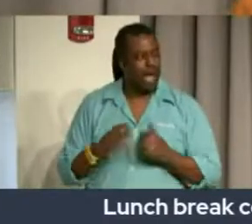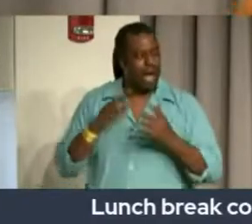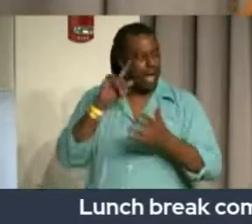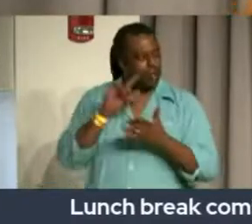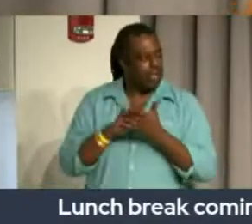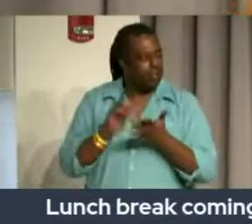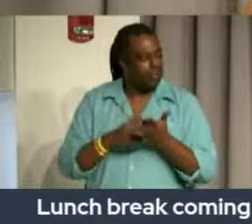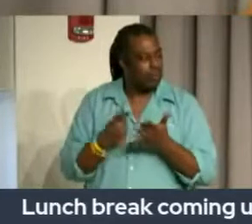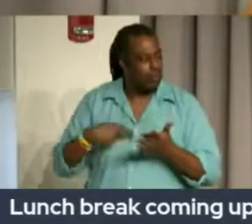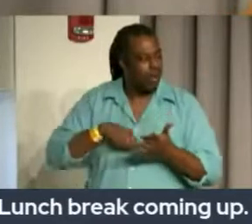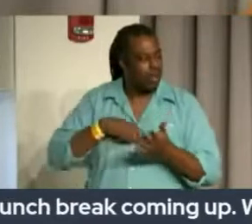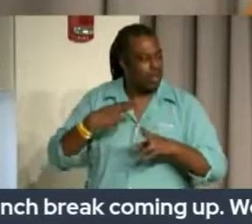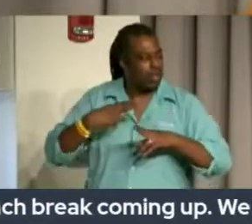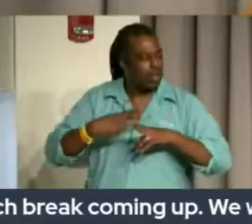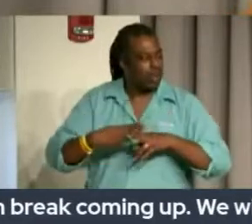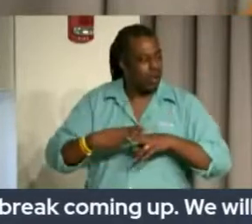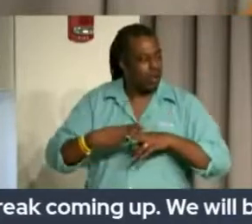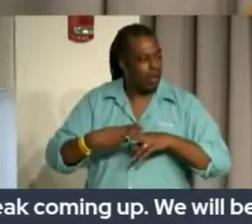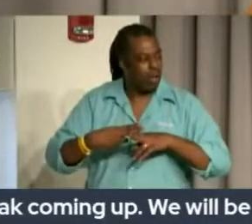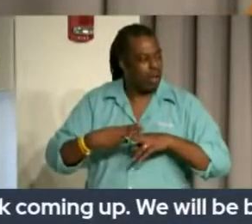call Wakanda.